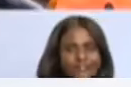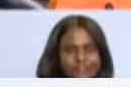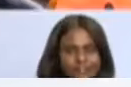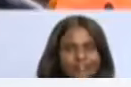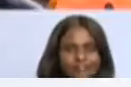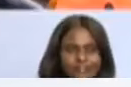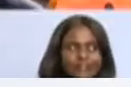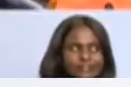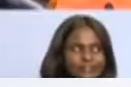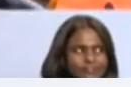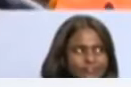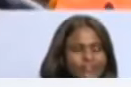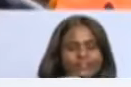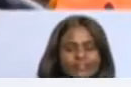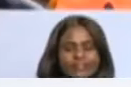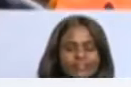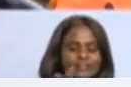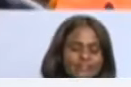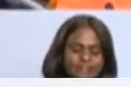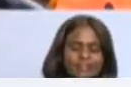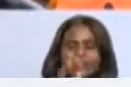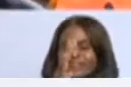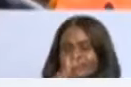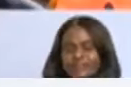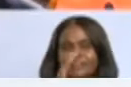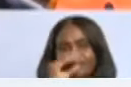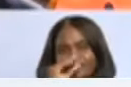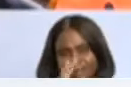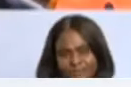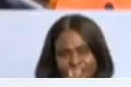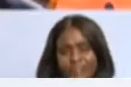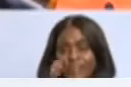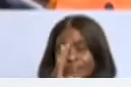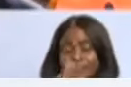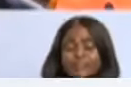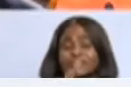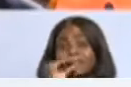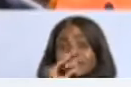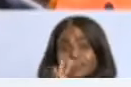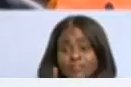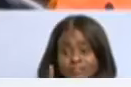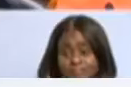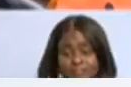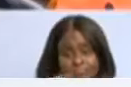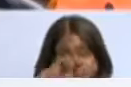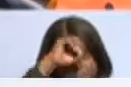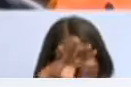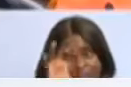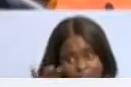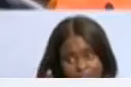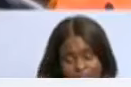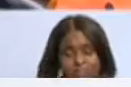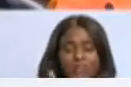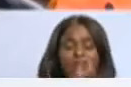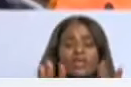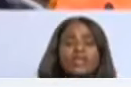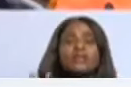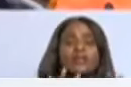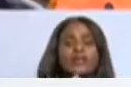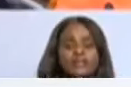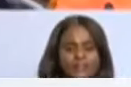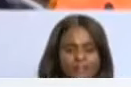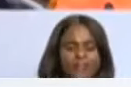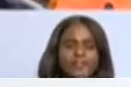production of vaccines, Madam Speaker. Madam Speaker, the mining sector remains key in driving our economic